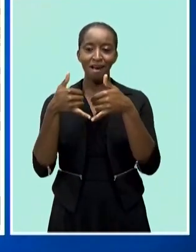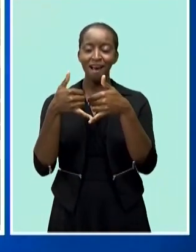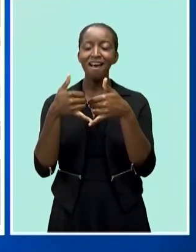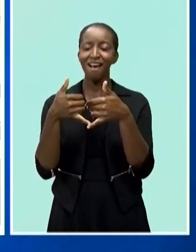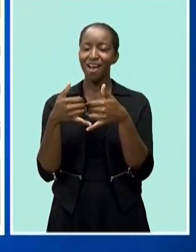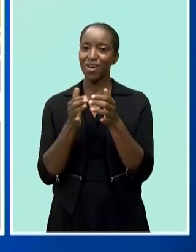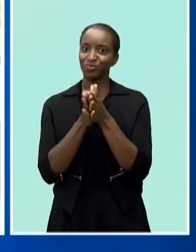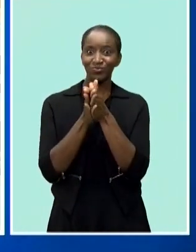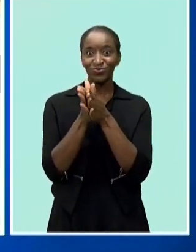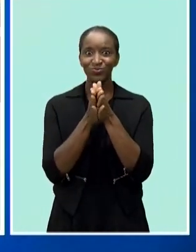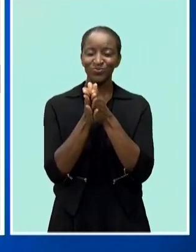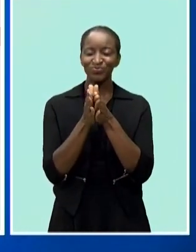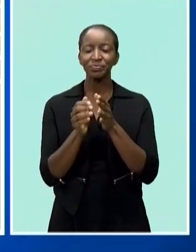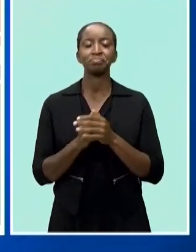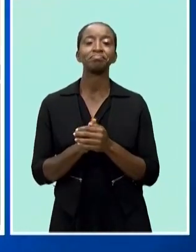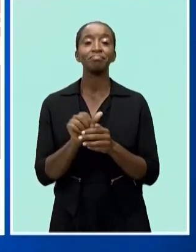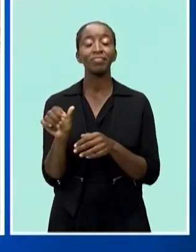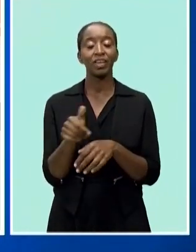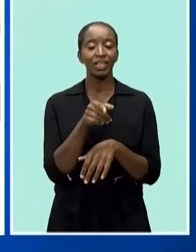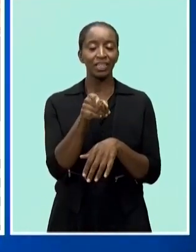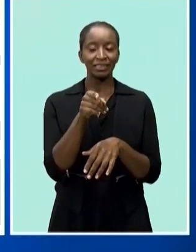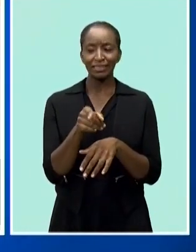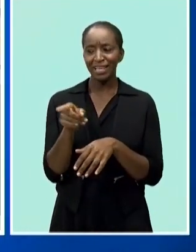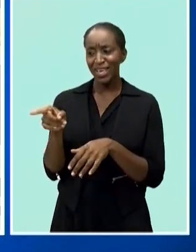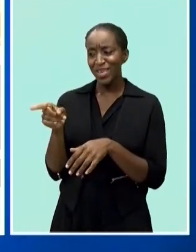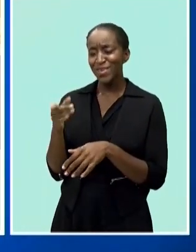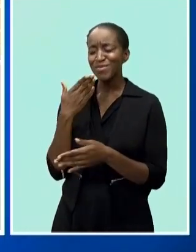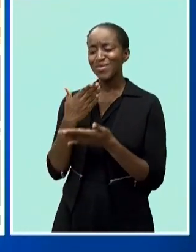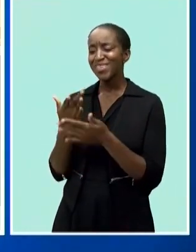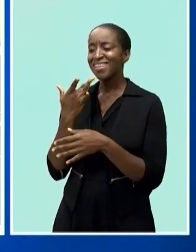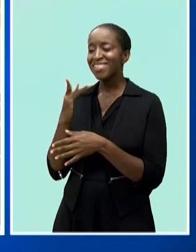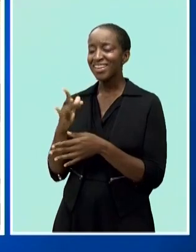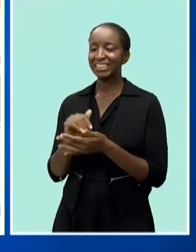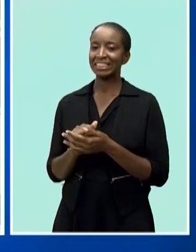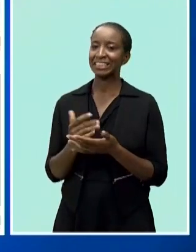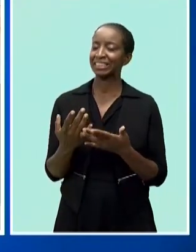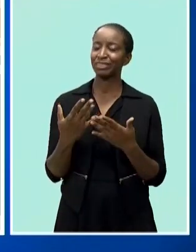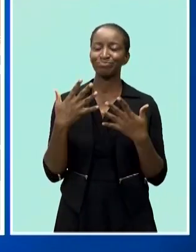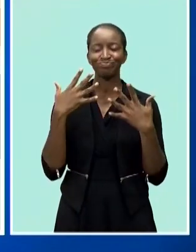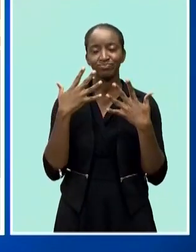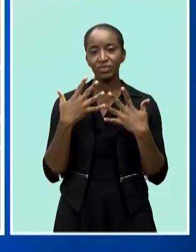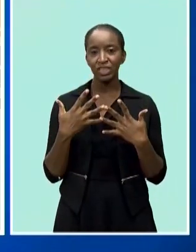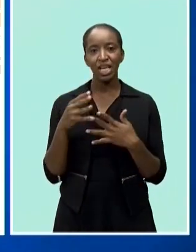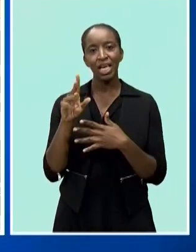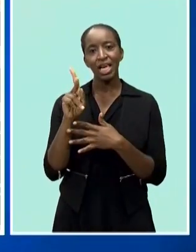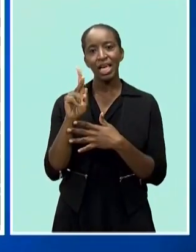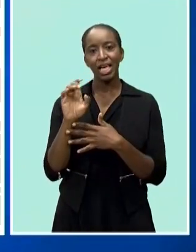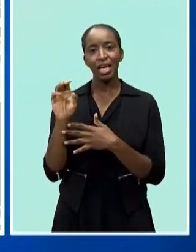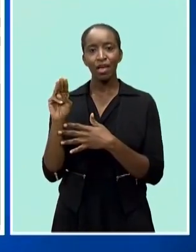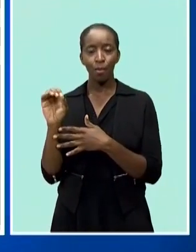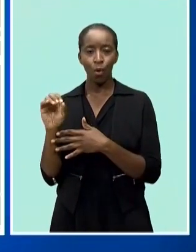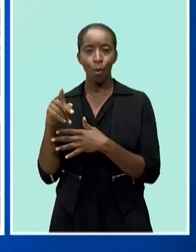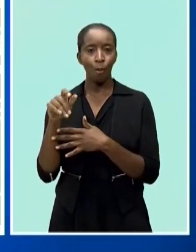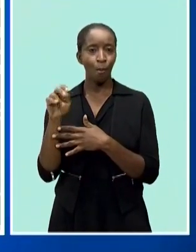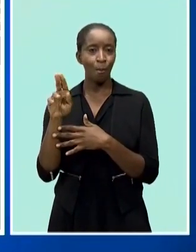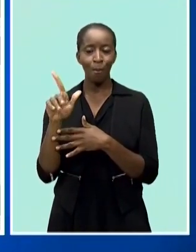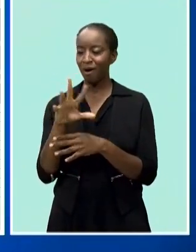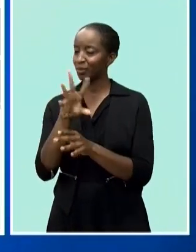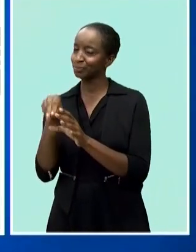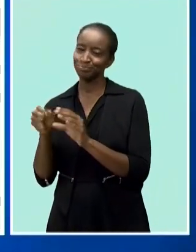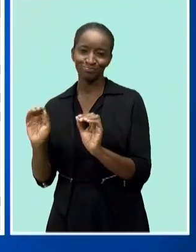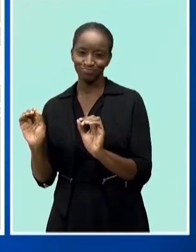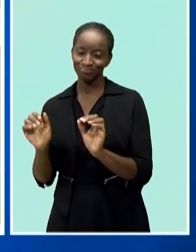says, best of luck to my team, but he's a little disappointed that Kimo Paul was overlooked. And Mario Codling